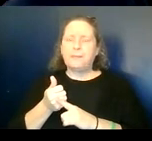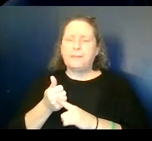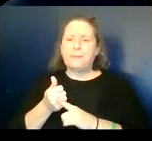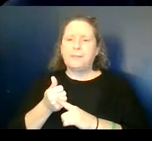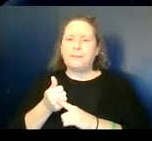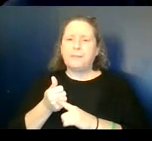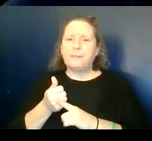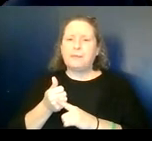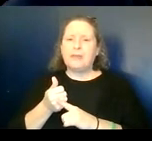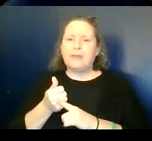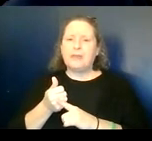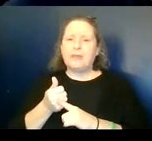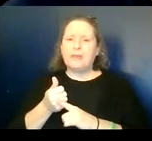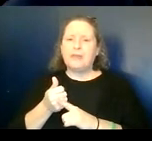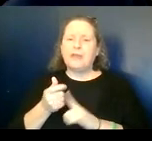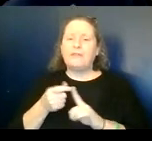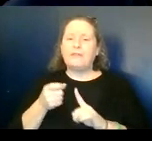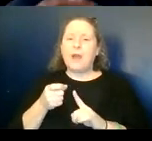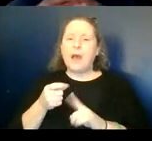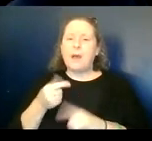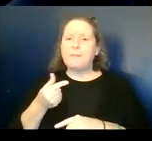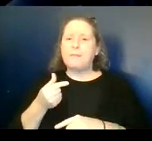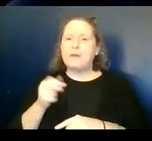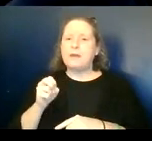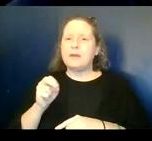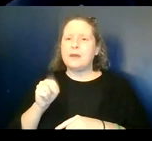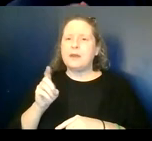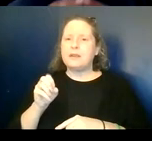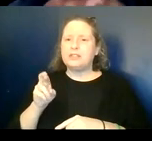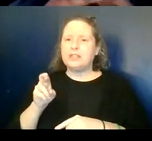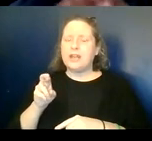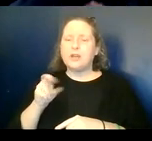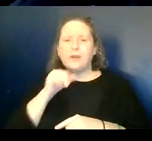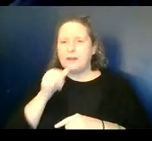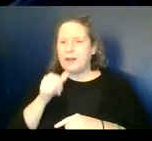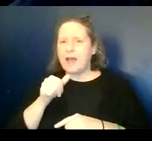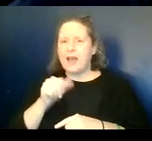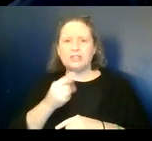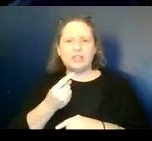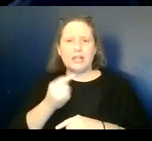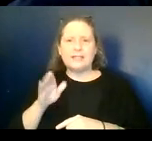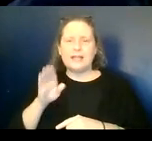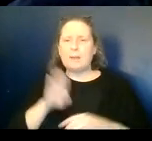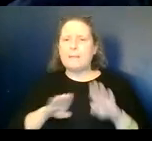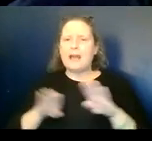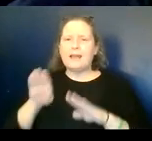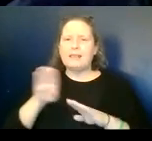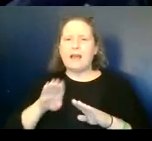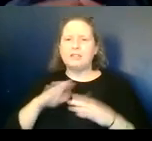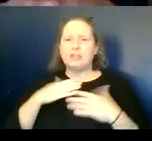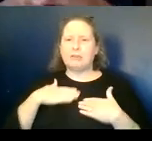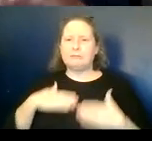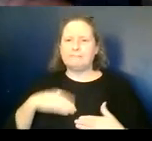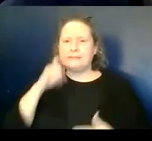not that is not according to not only their biological sex but also